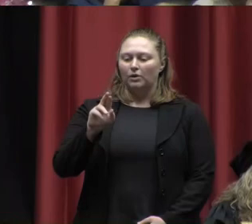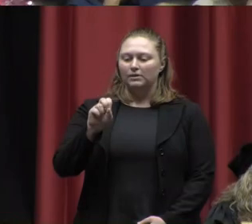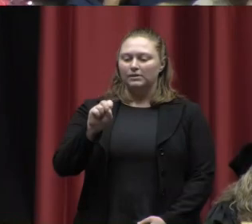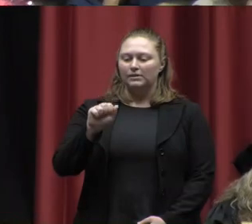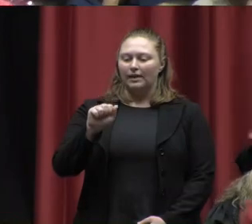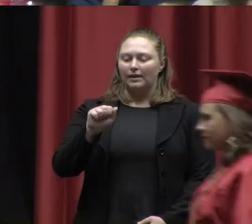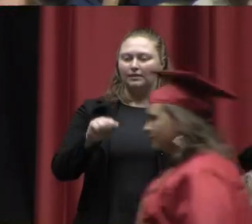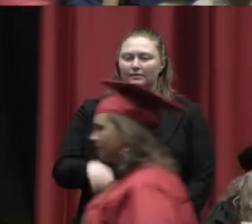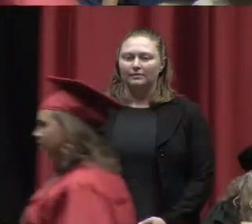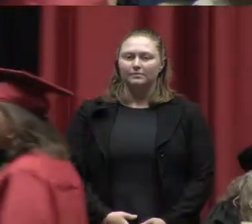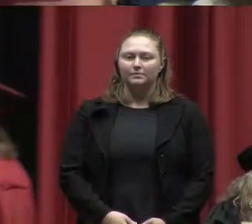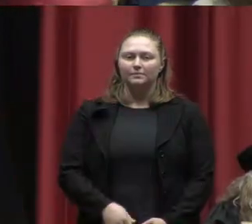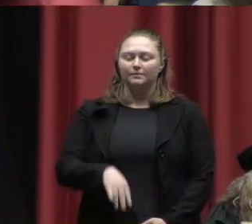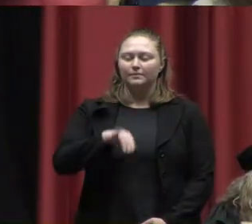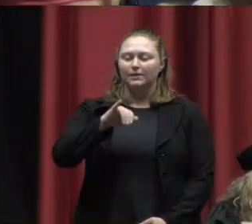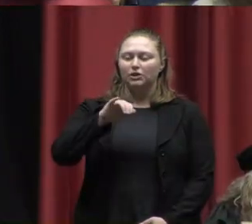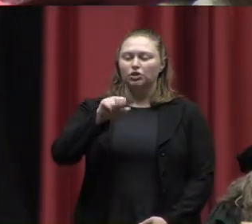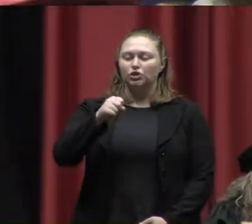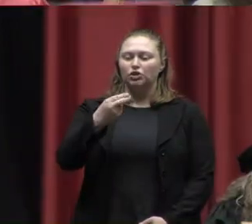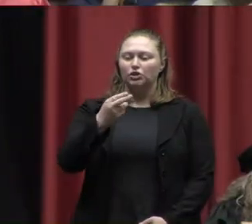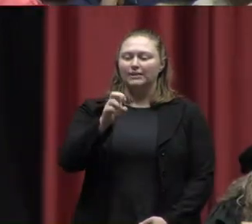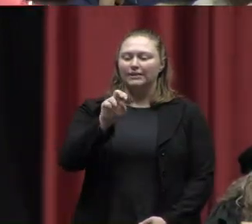Shayna Conniff.